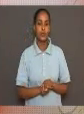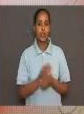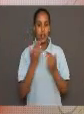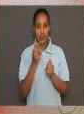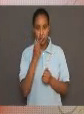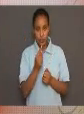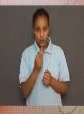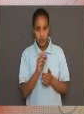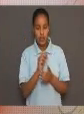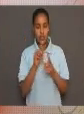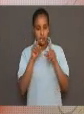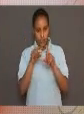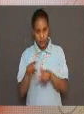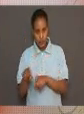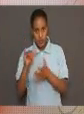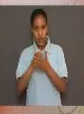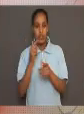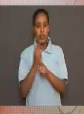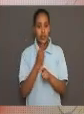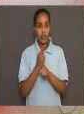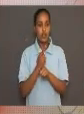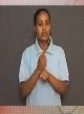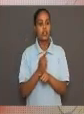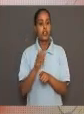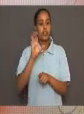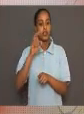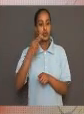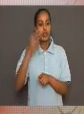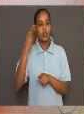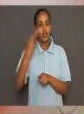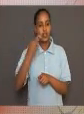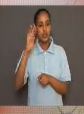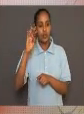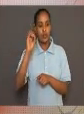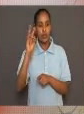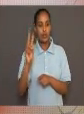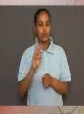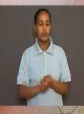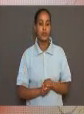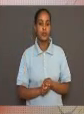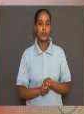Let us look at an experiment that creates acetic acid using this method.